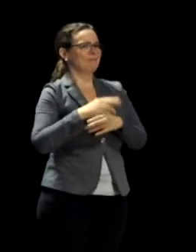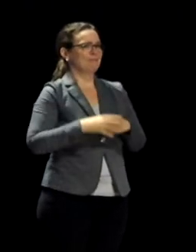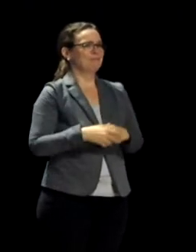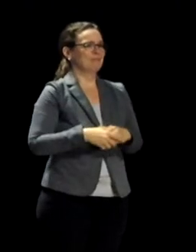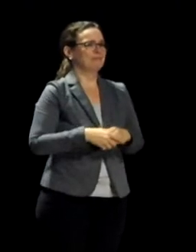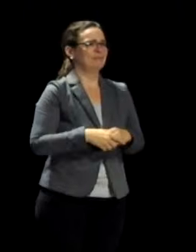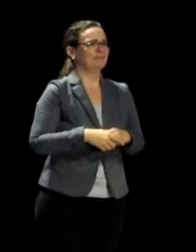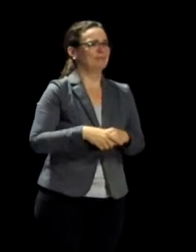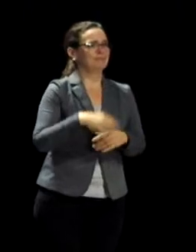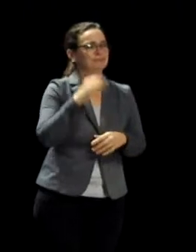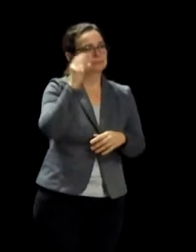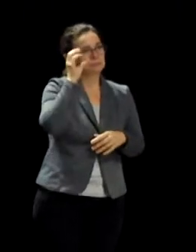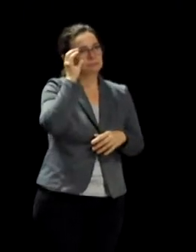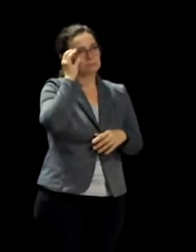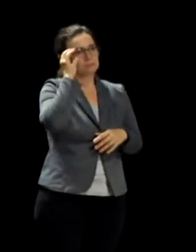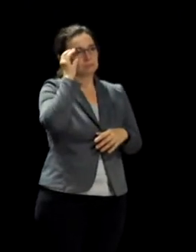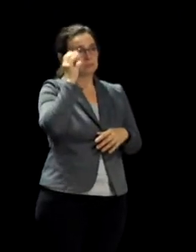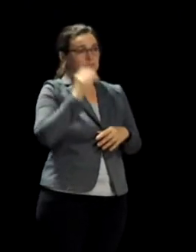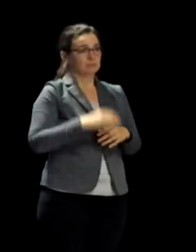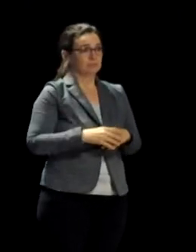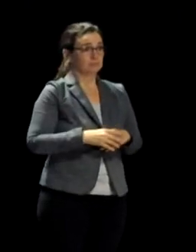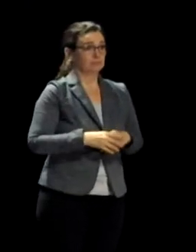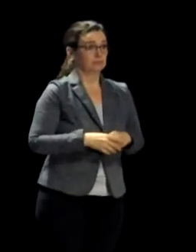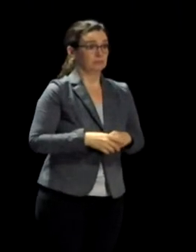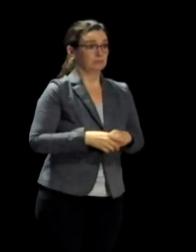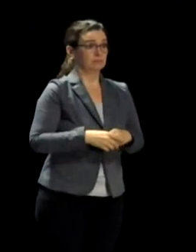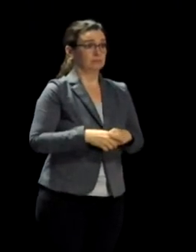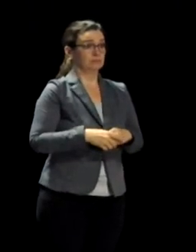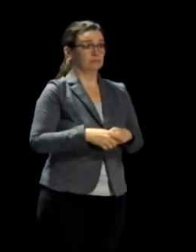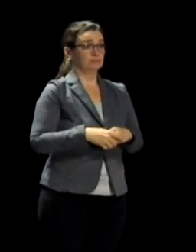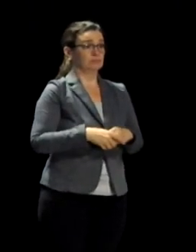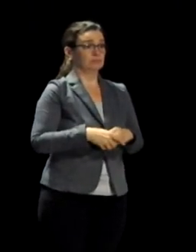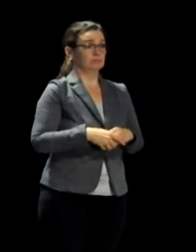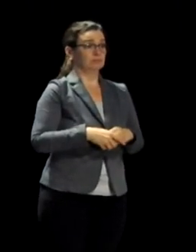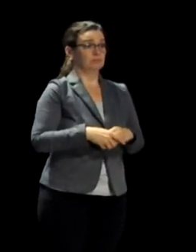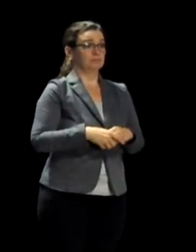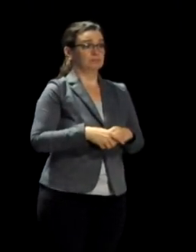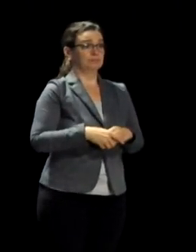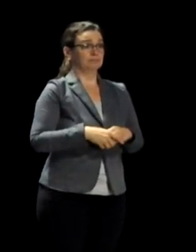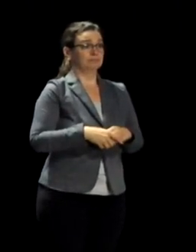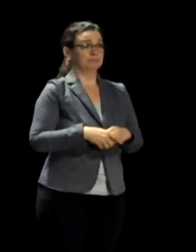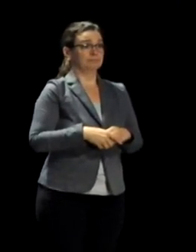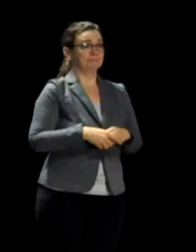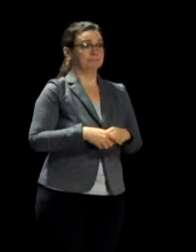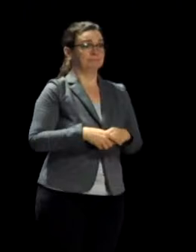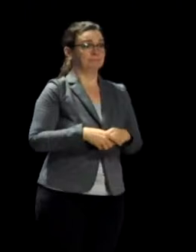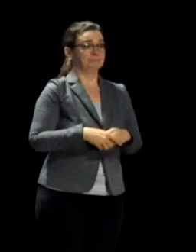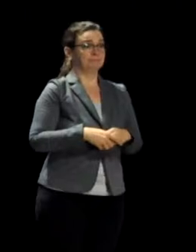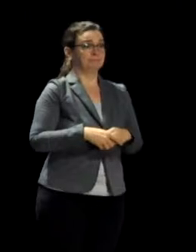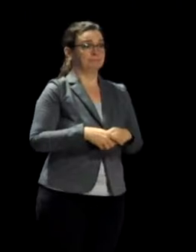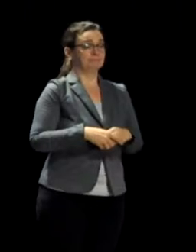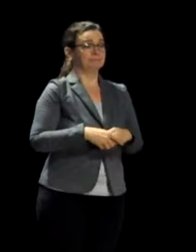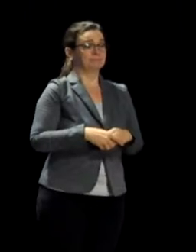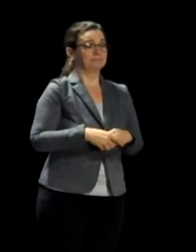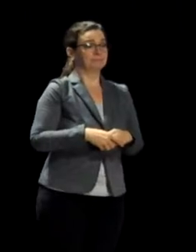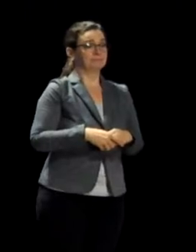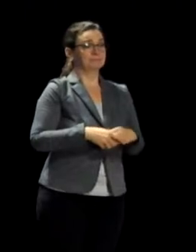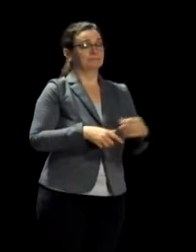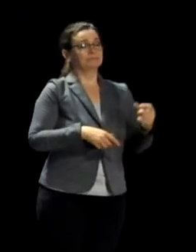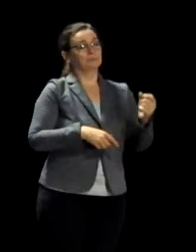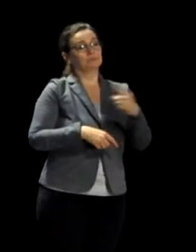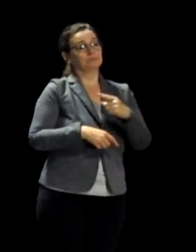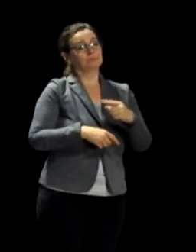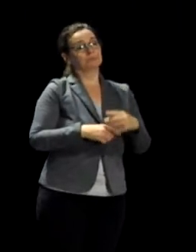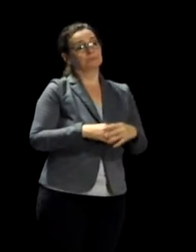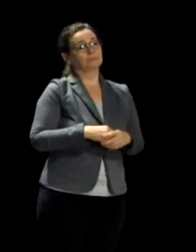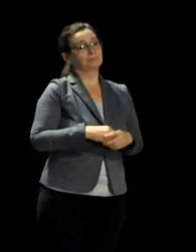don't. I haven't had time to review all the different guidances yet. We've seen with the Rye Day party and now graduation day party